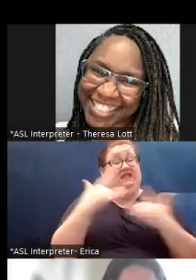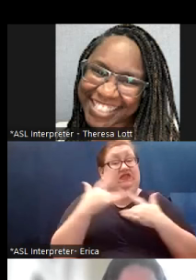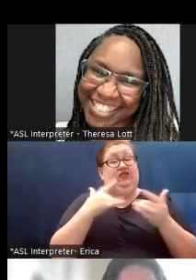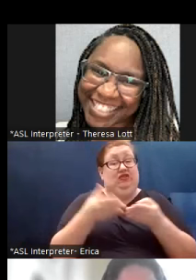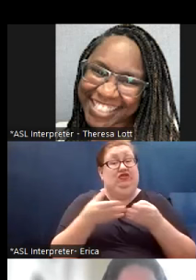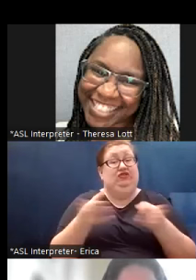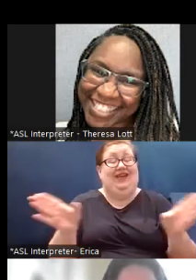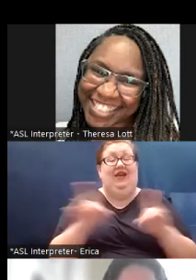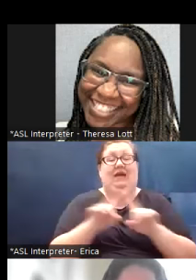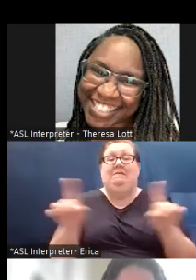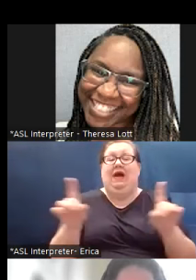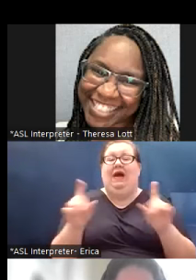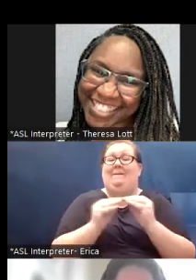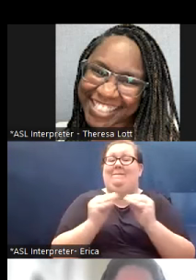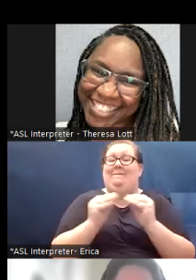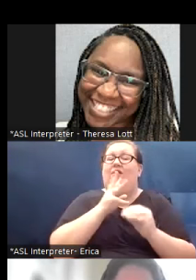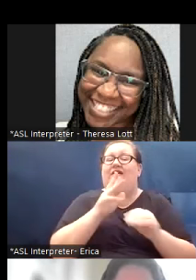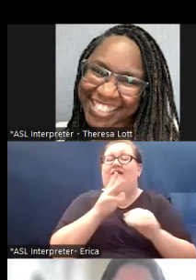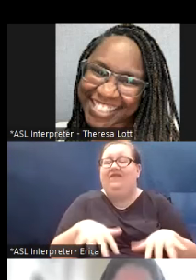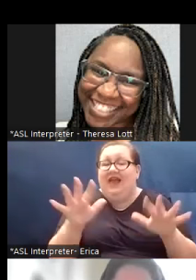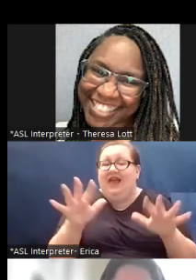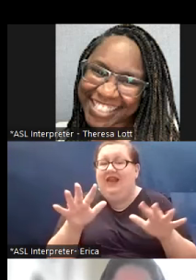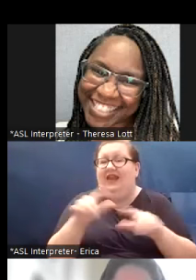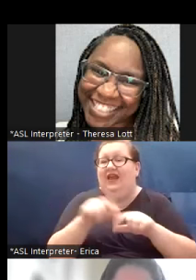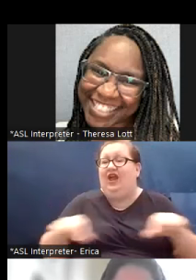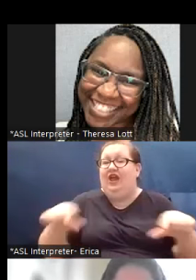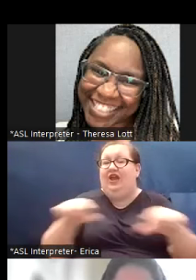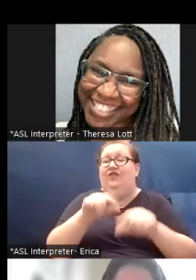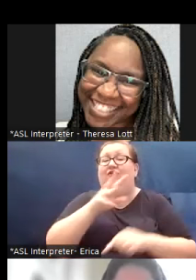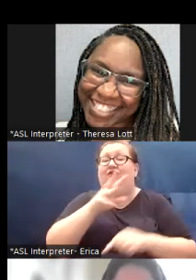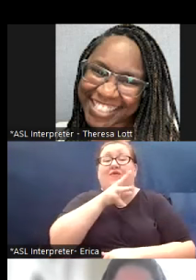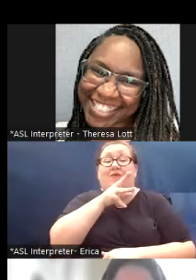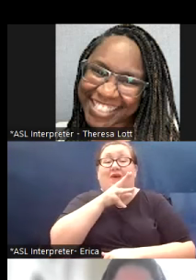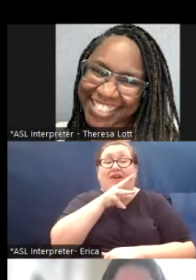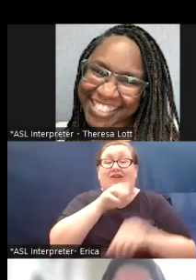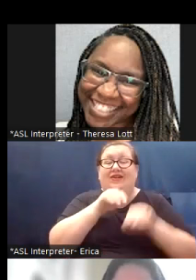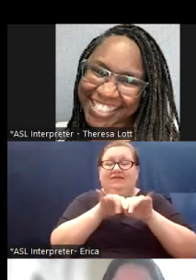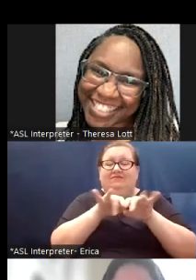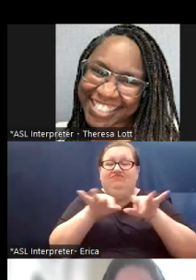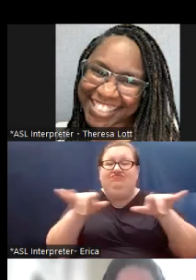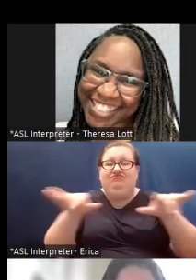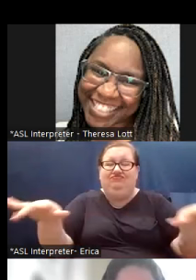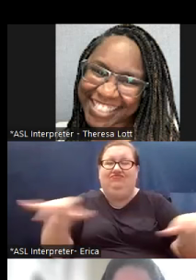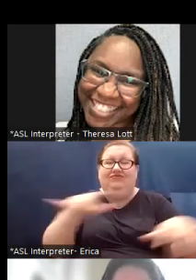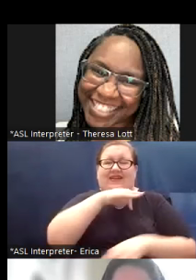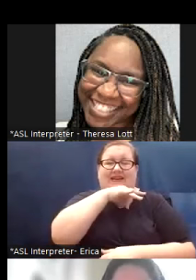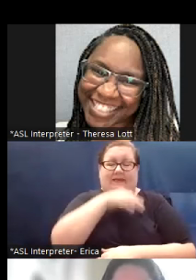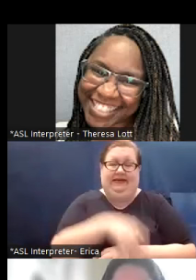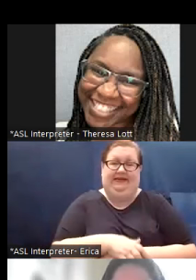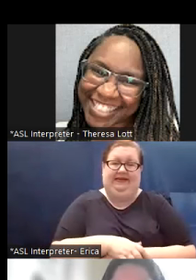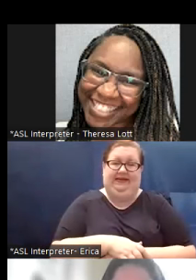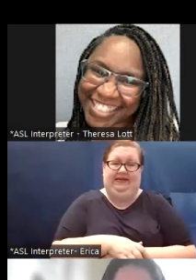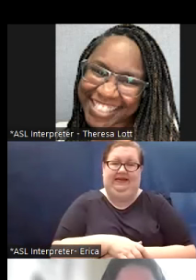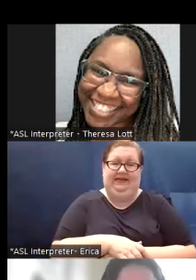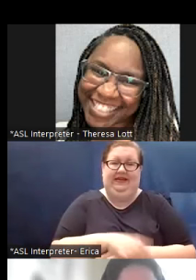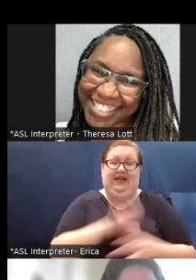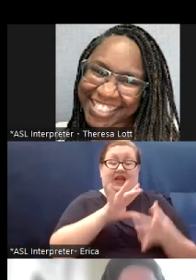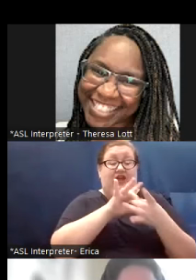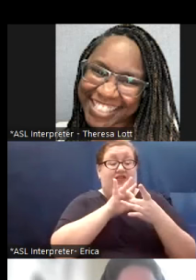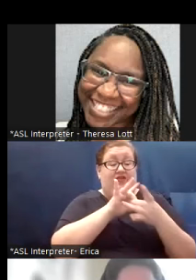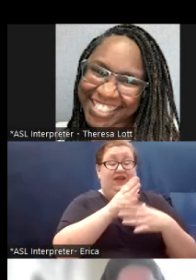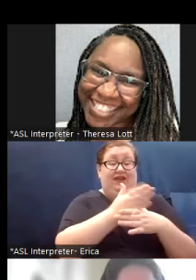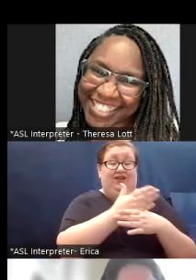with increased flooding and groundwater that may mobilize contaminants. The relationship between